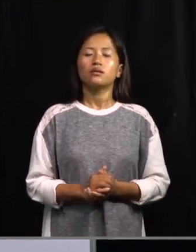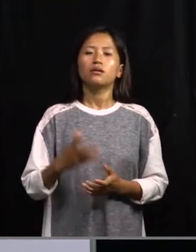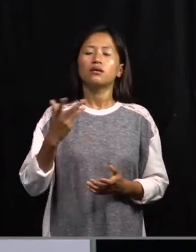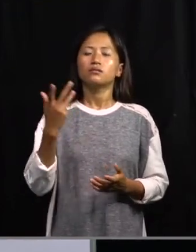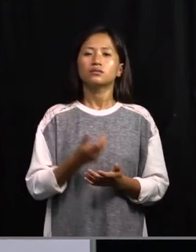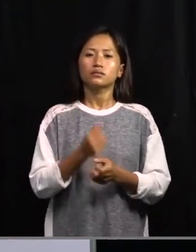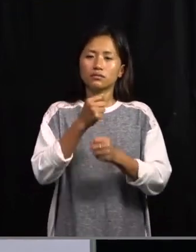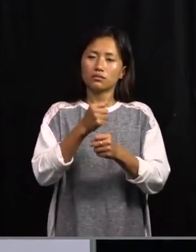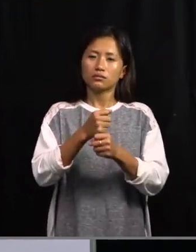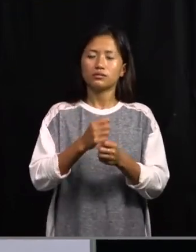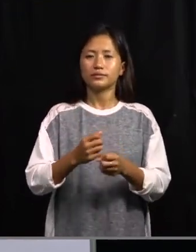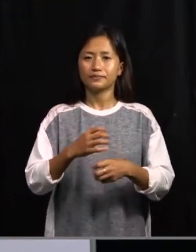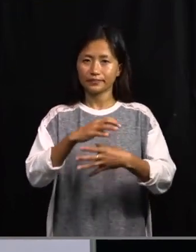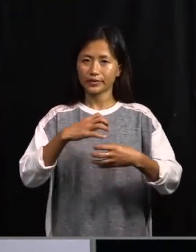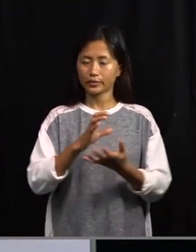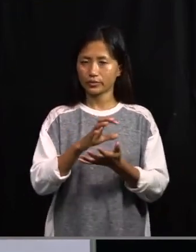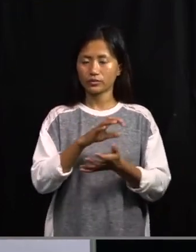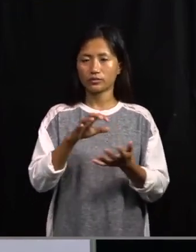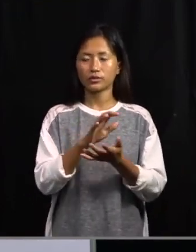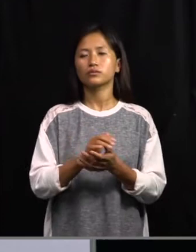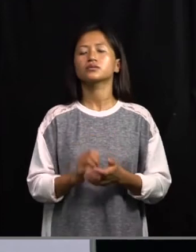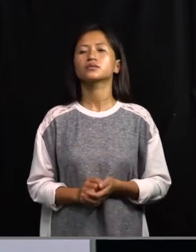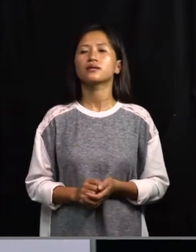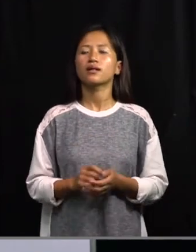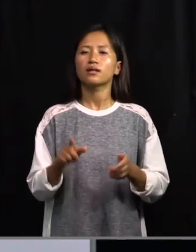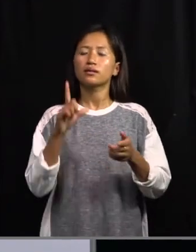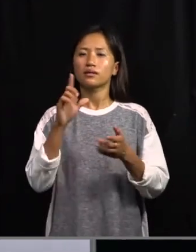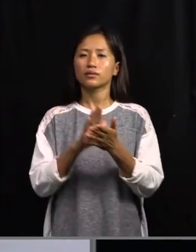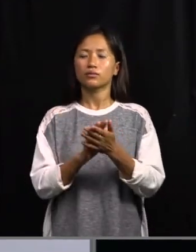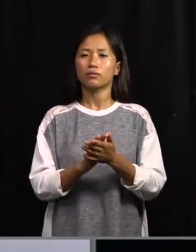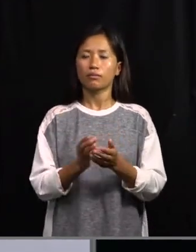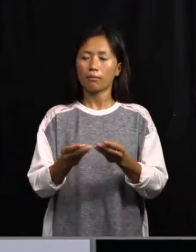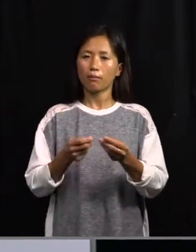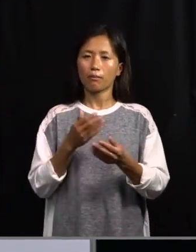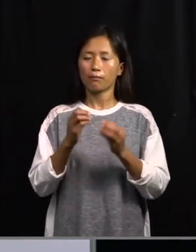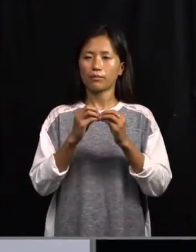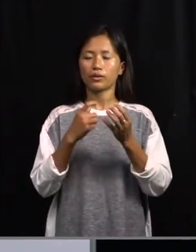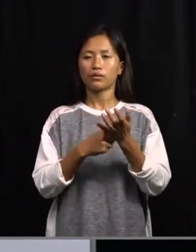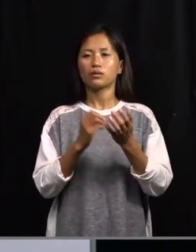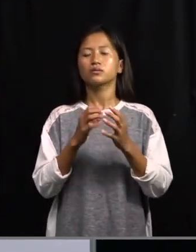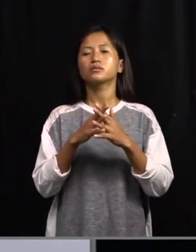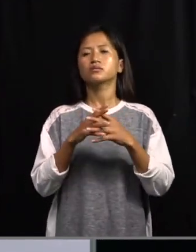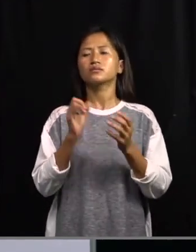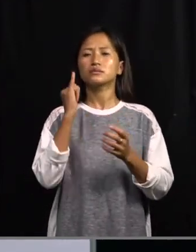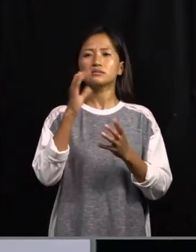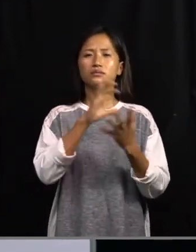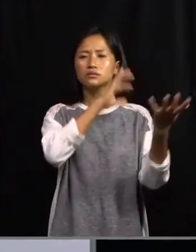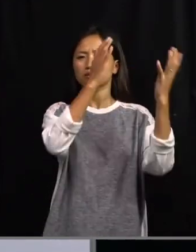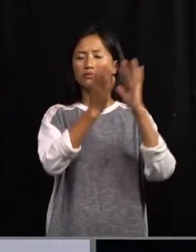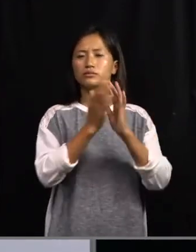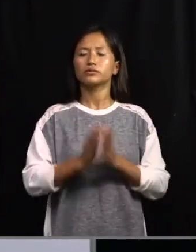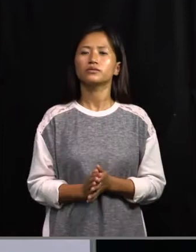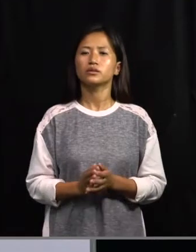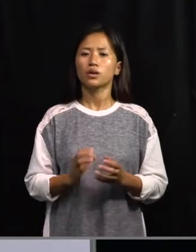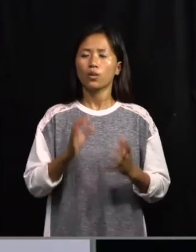government create liabilities? By borrowing from international organizations, Asian Development Bank,